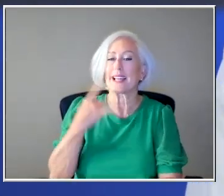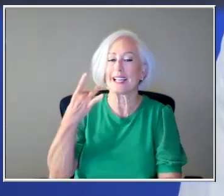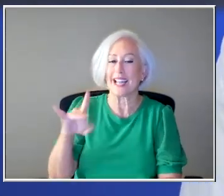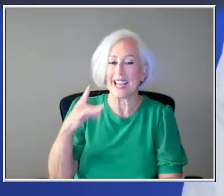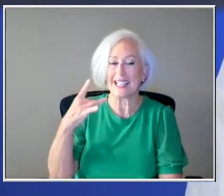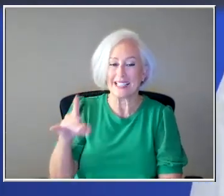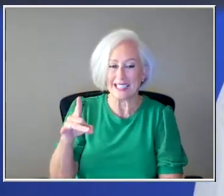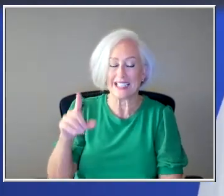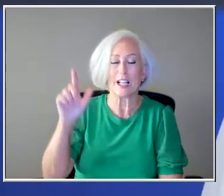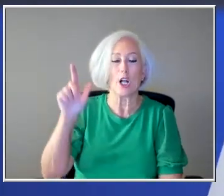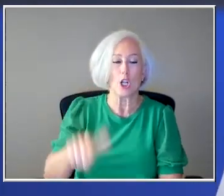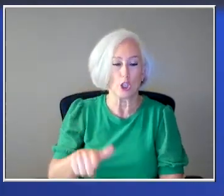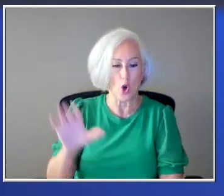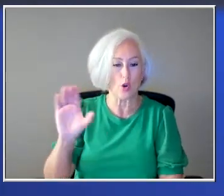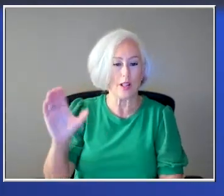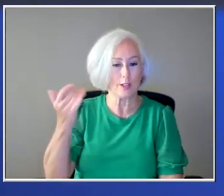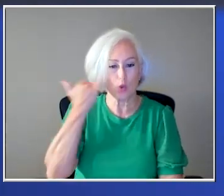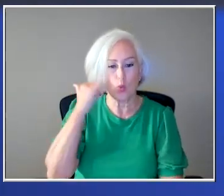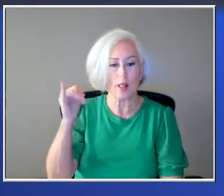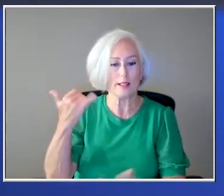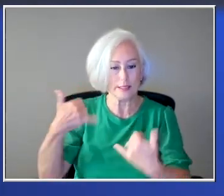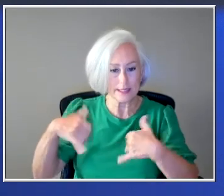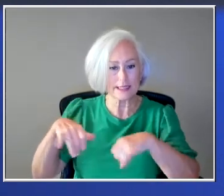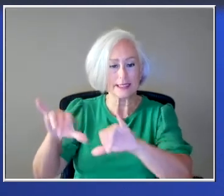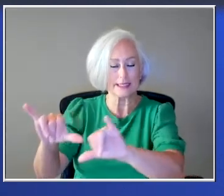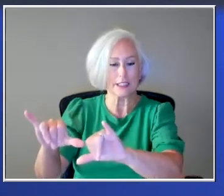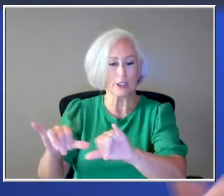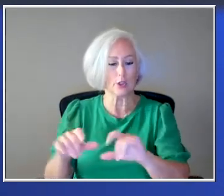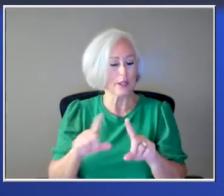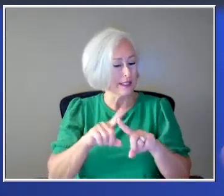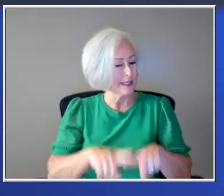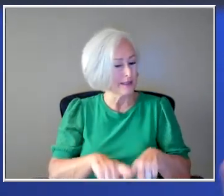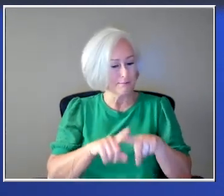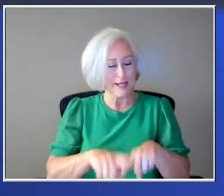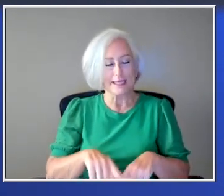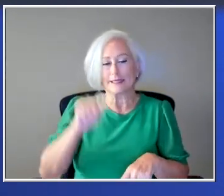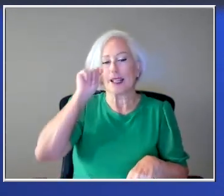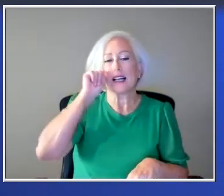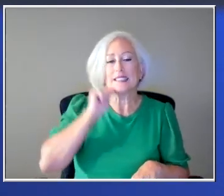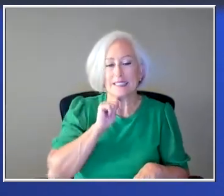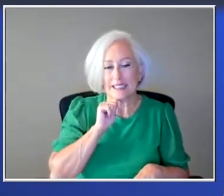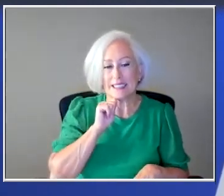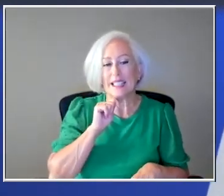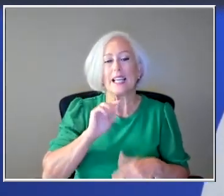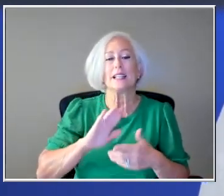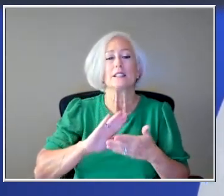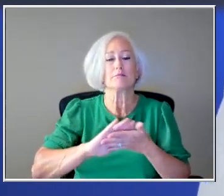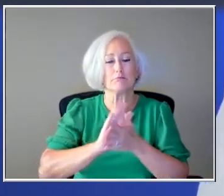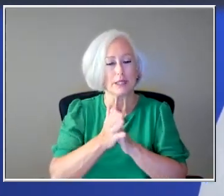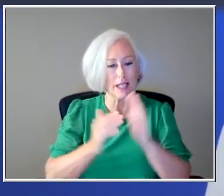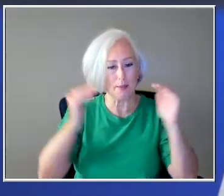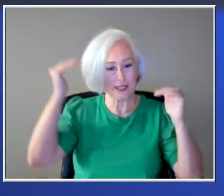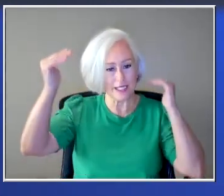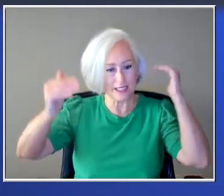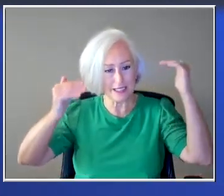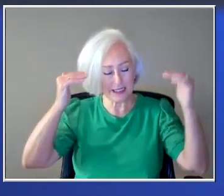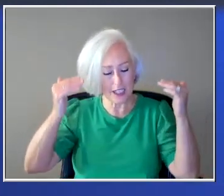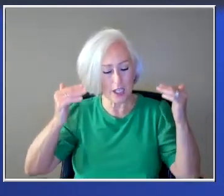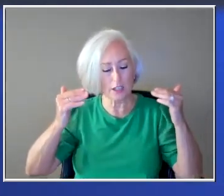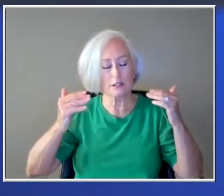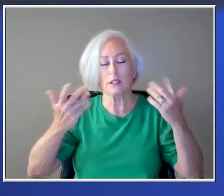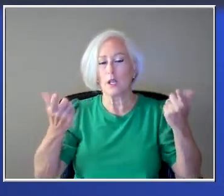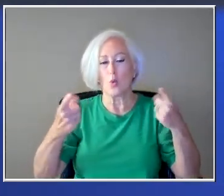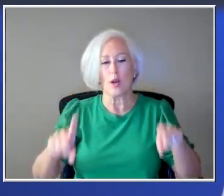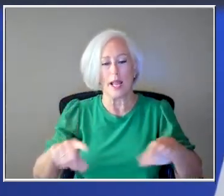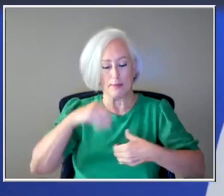happen, pubertal changes growing into adolescence that occur metabolically in patients, and just trying to